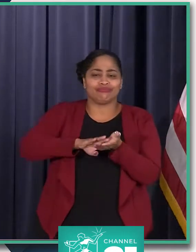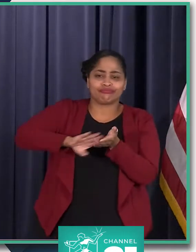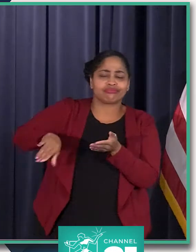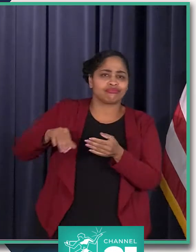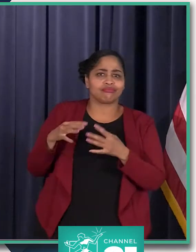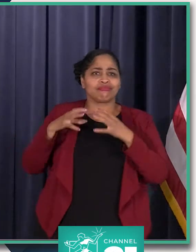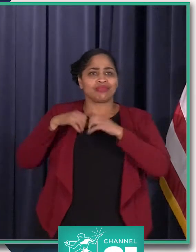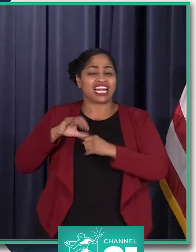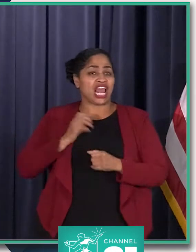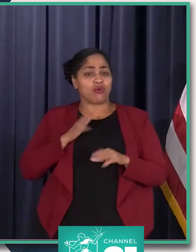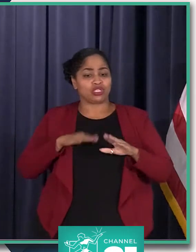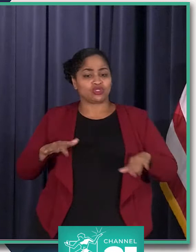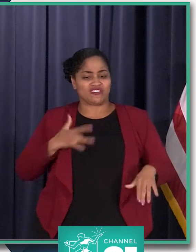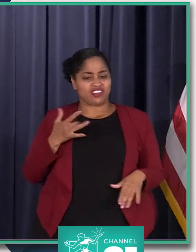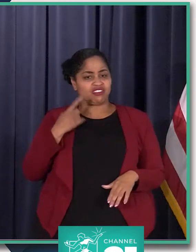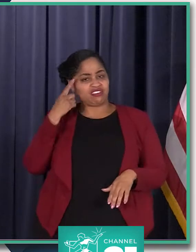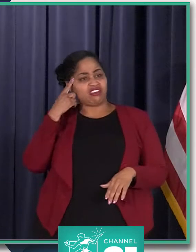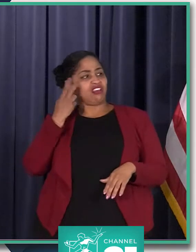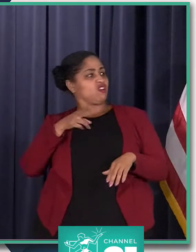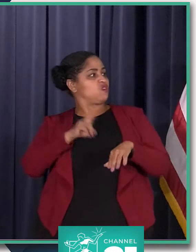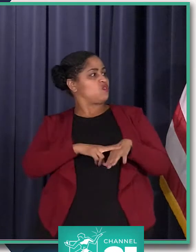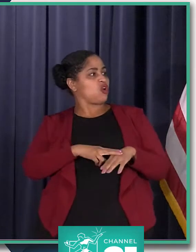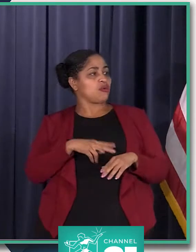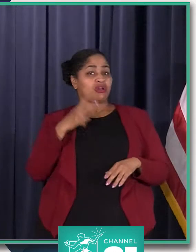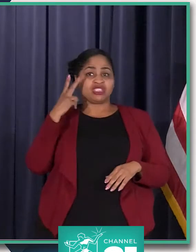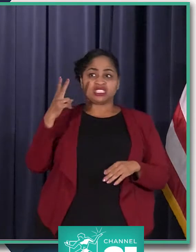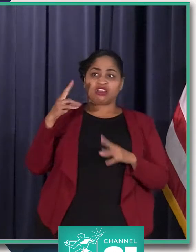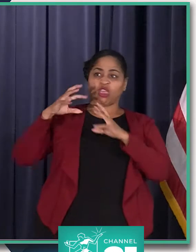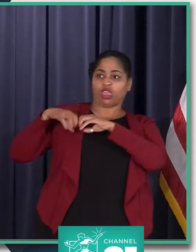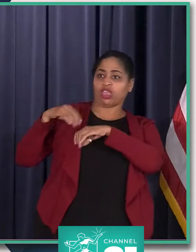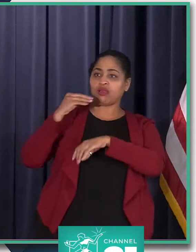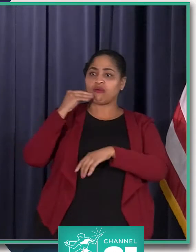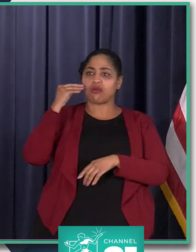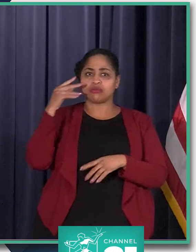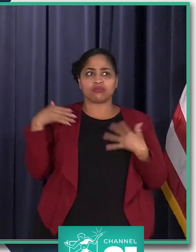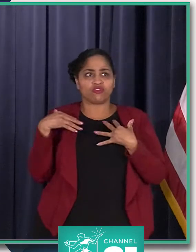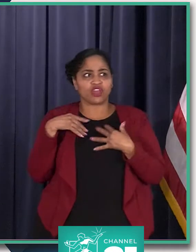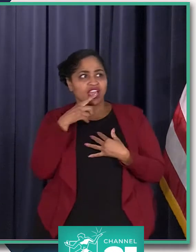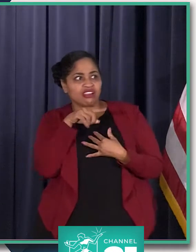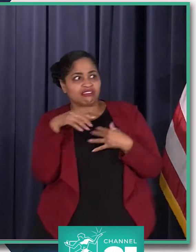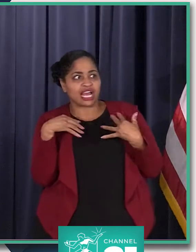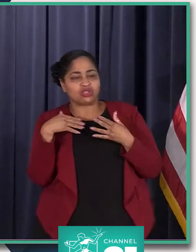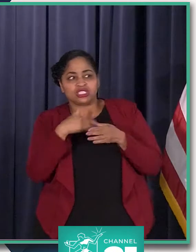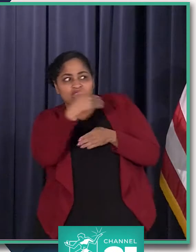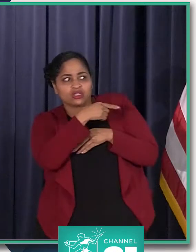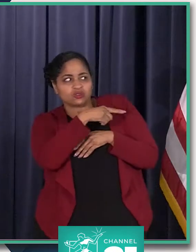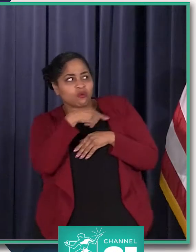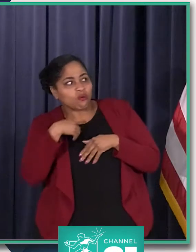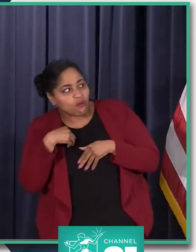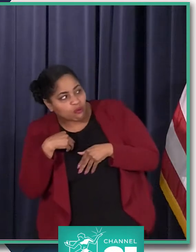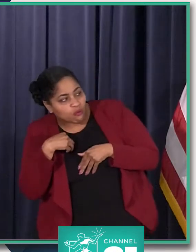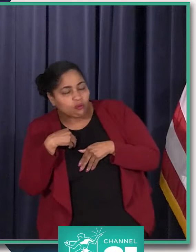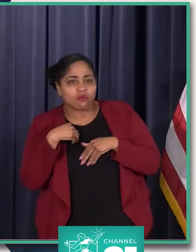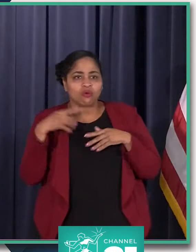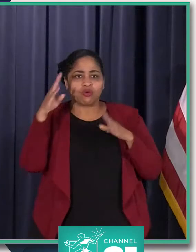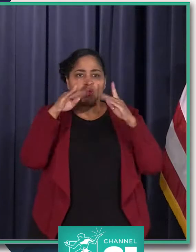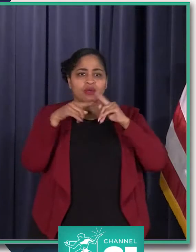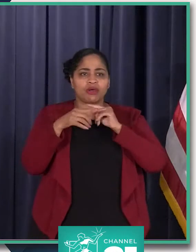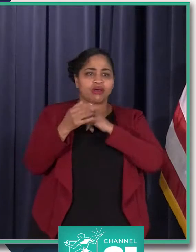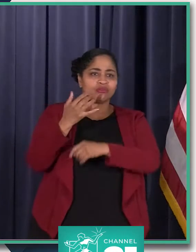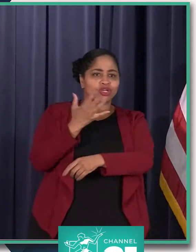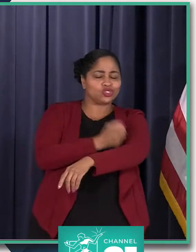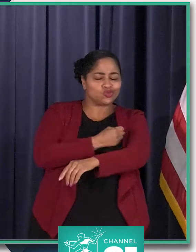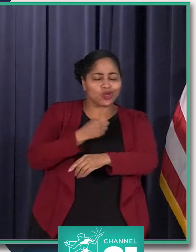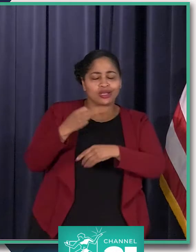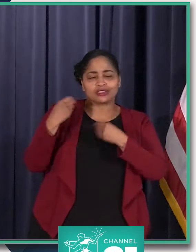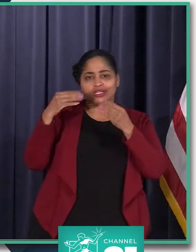normal to go past vacant houses, to be afraid of the house next door, to be worried about the drug dealer or the squatter that's